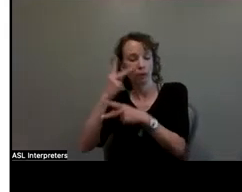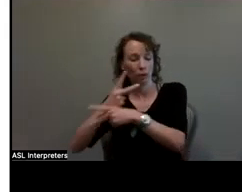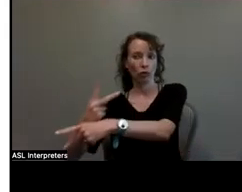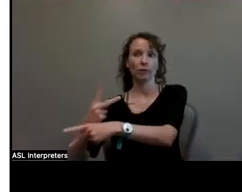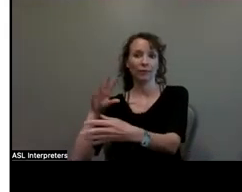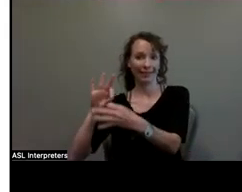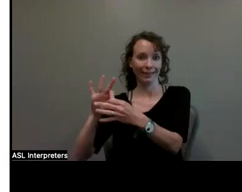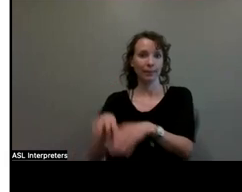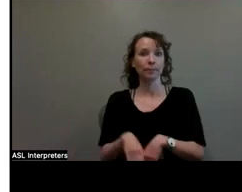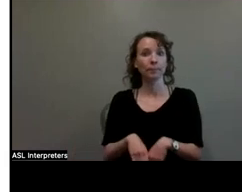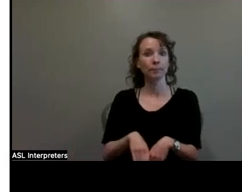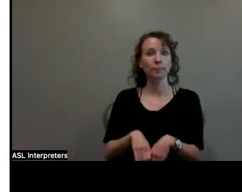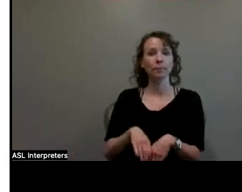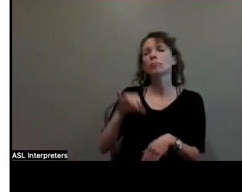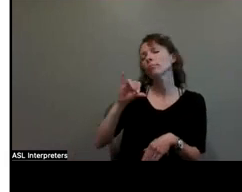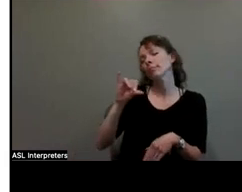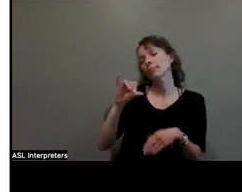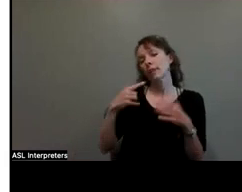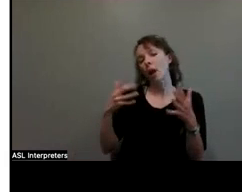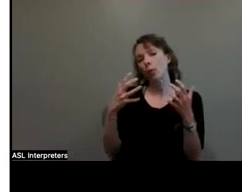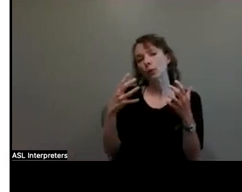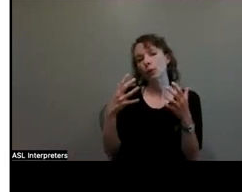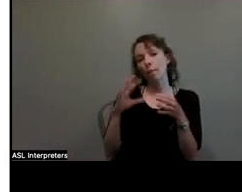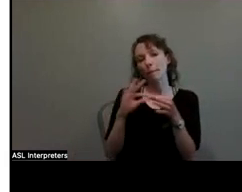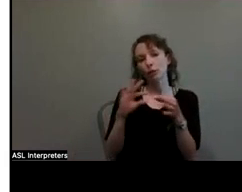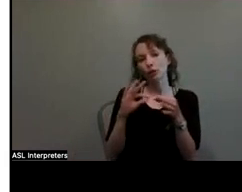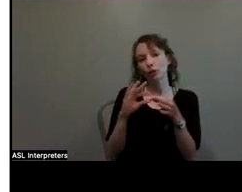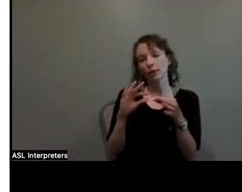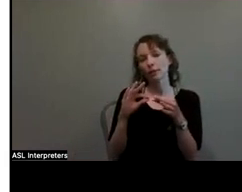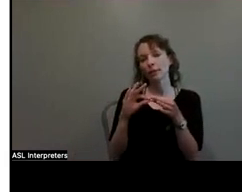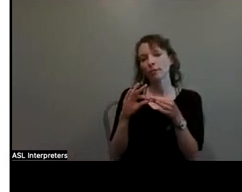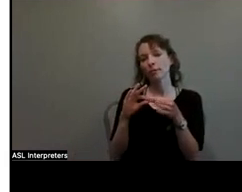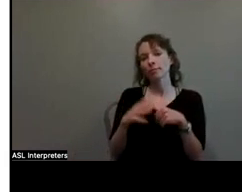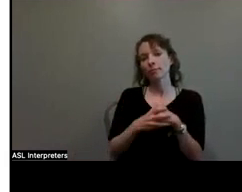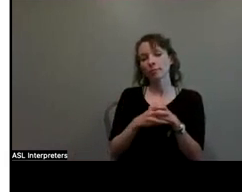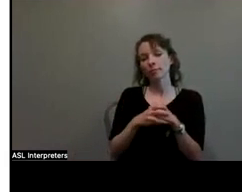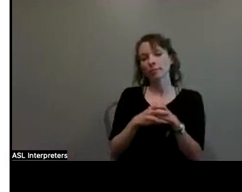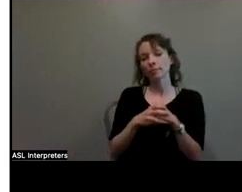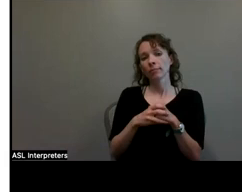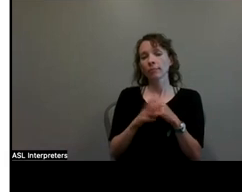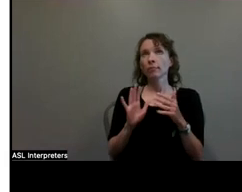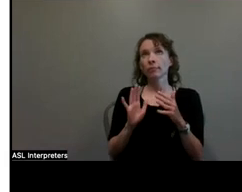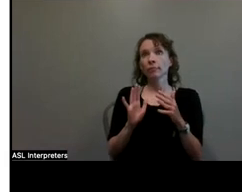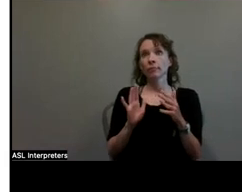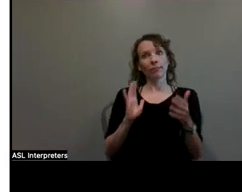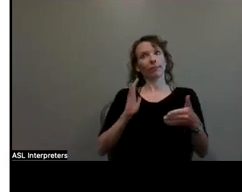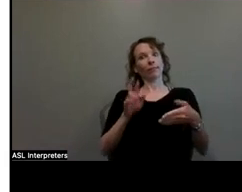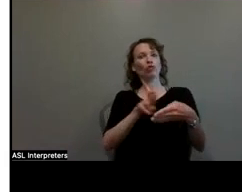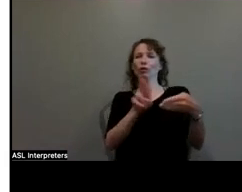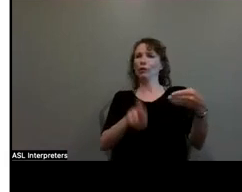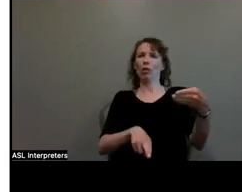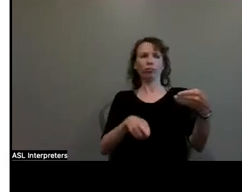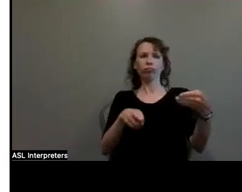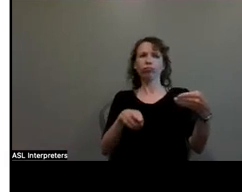I wanted to mention, and this is this result has is very widely known in the machine